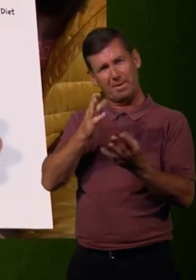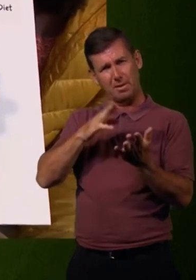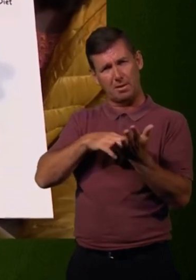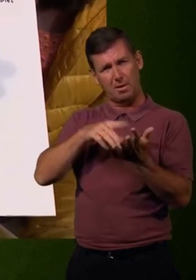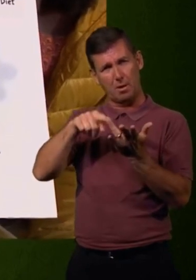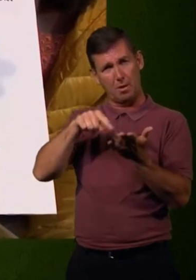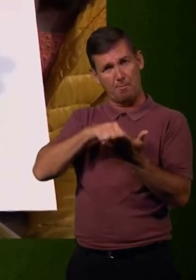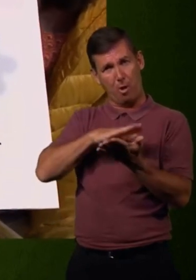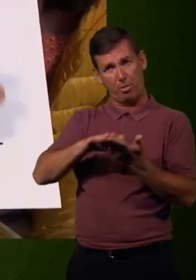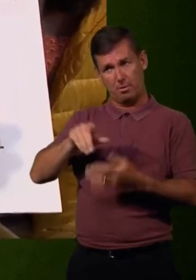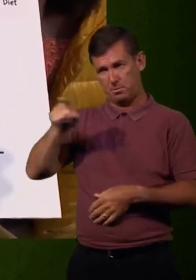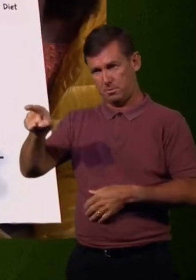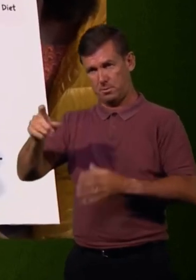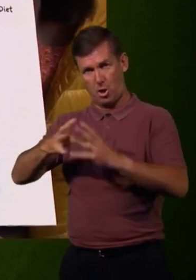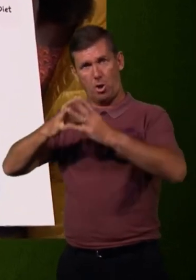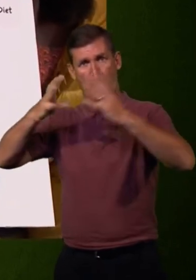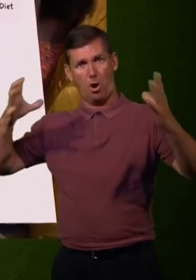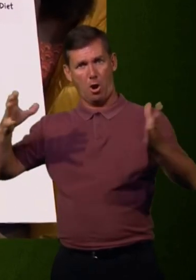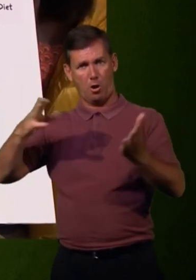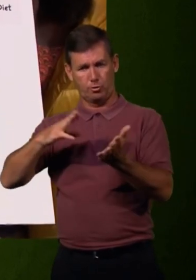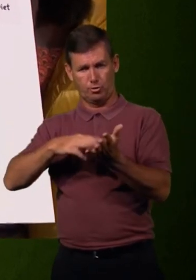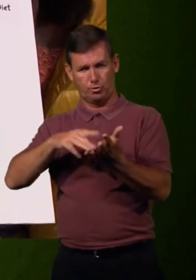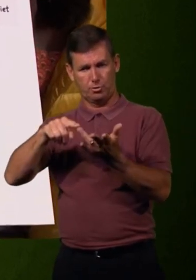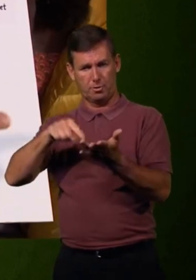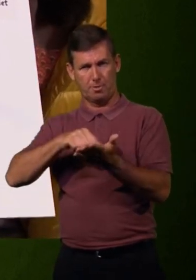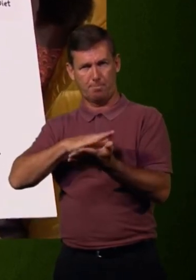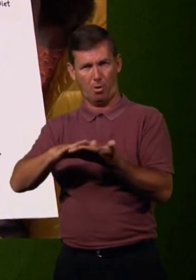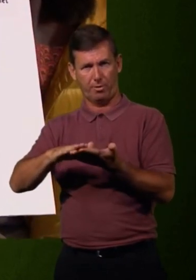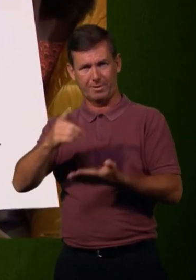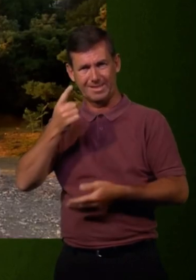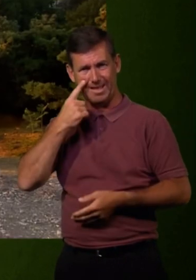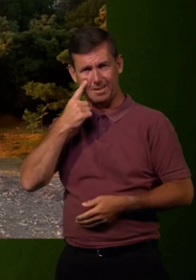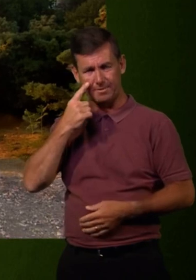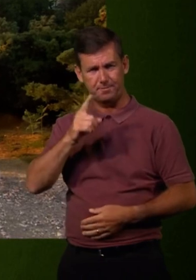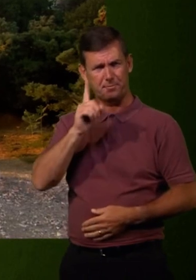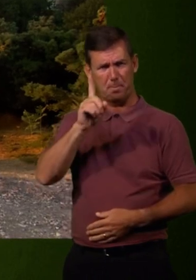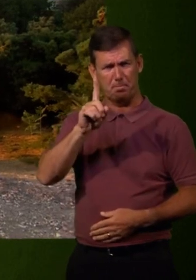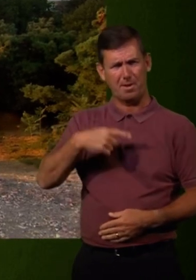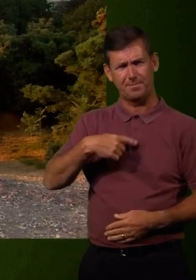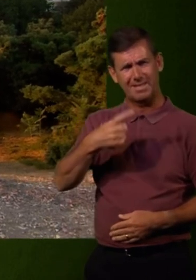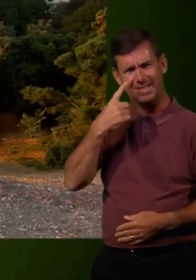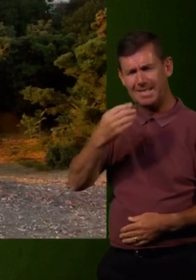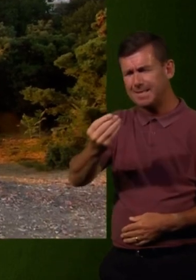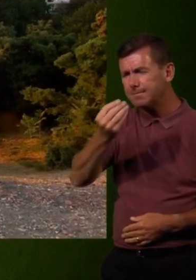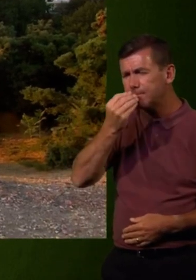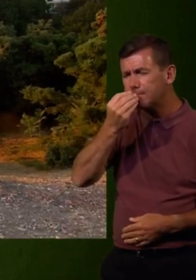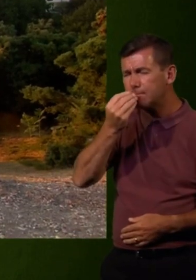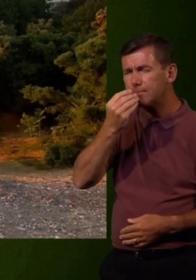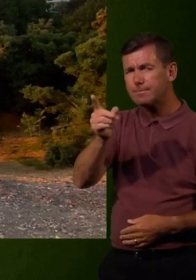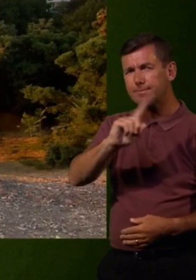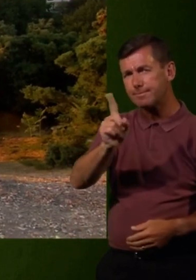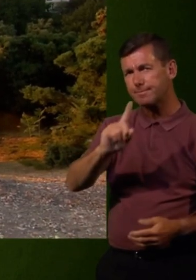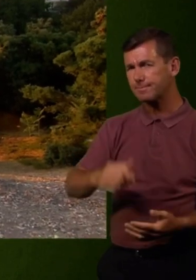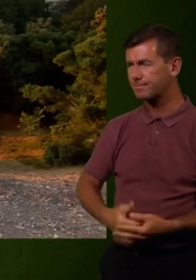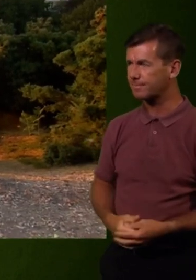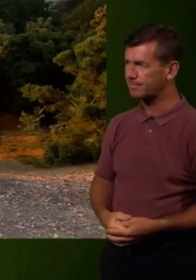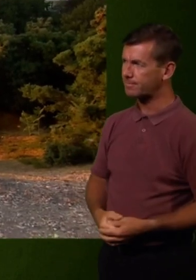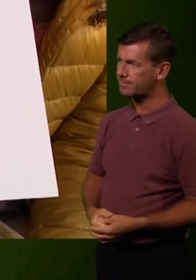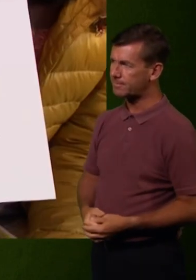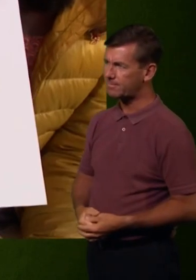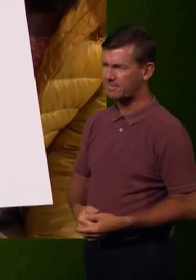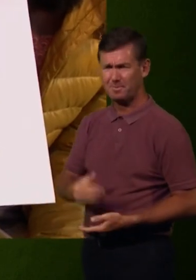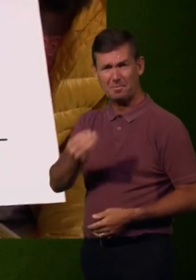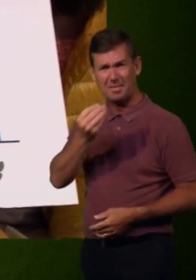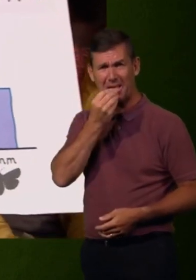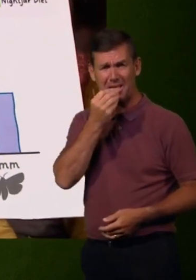are the larger moths. So this is the percentage in the moth trap. But look at what the nightjar's actually eating. It's eating